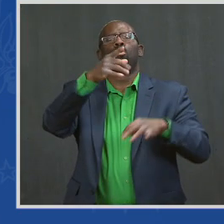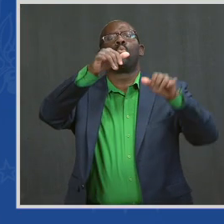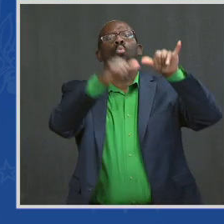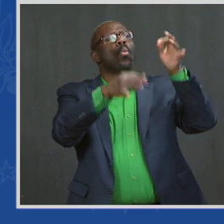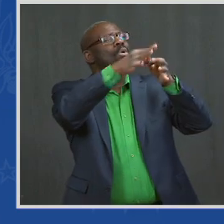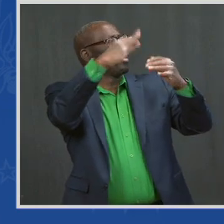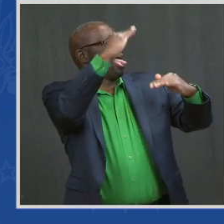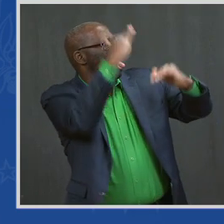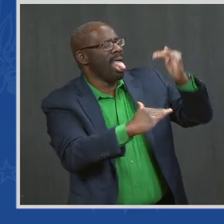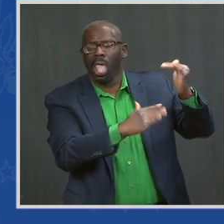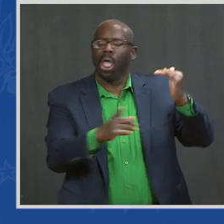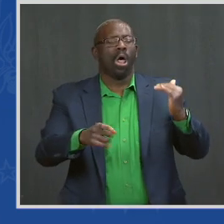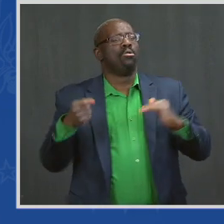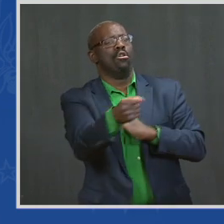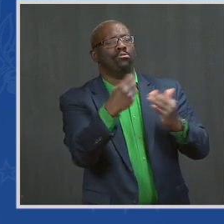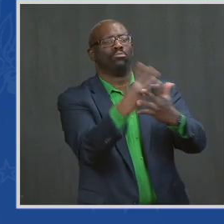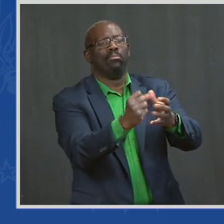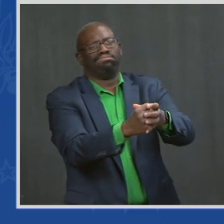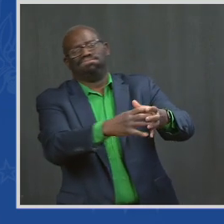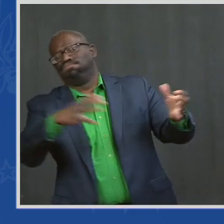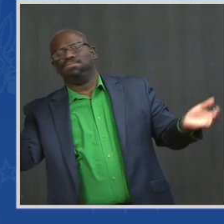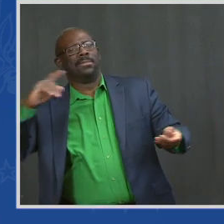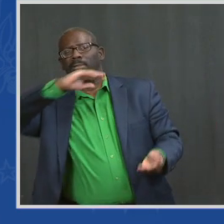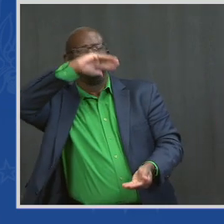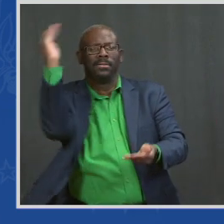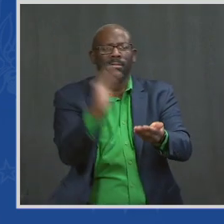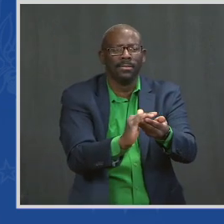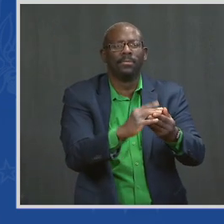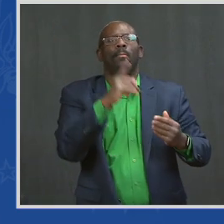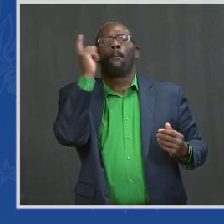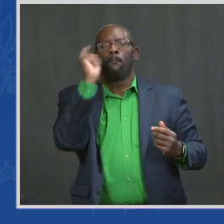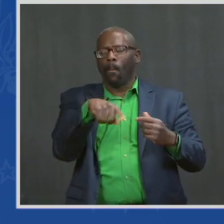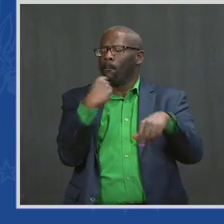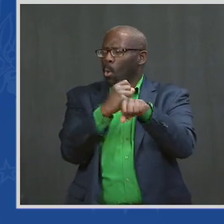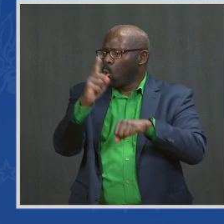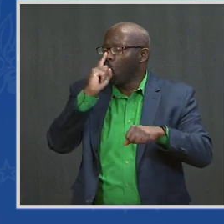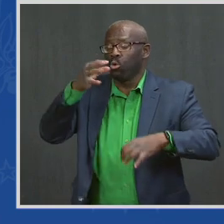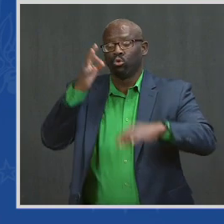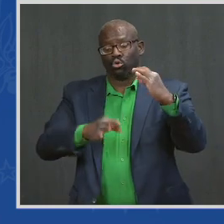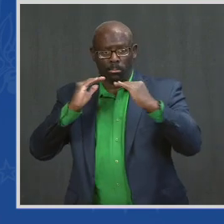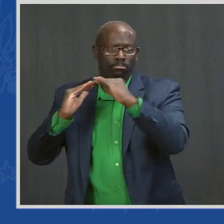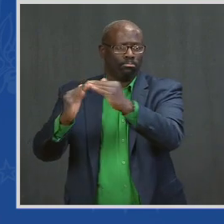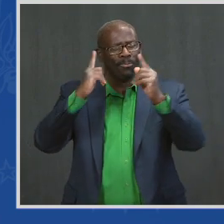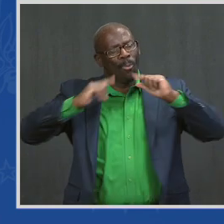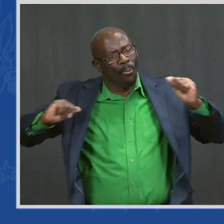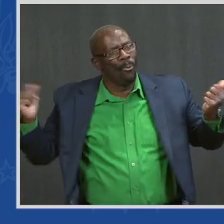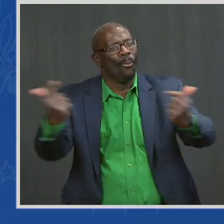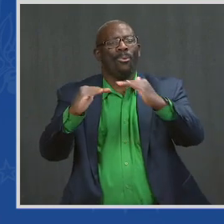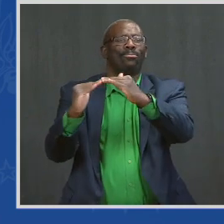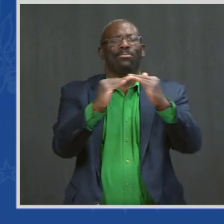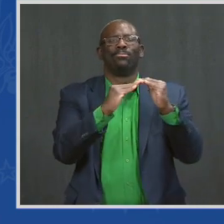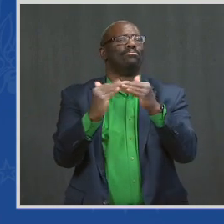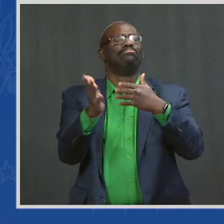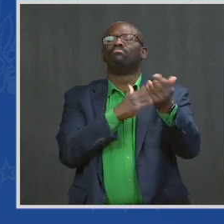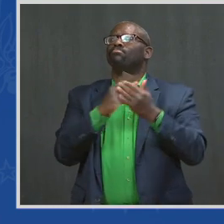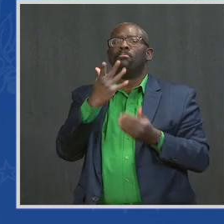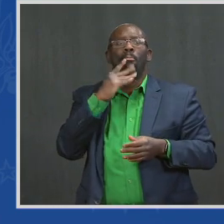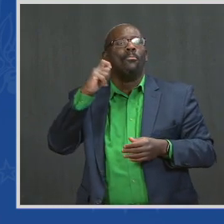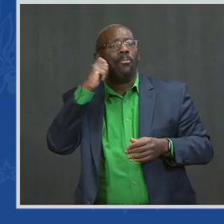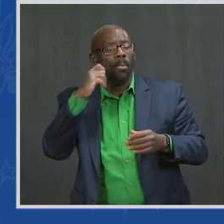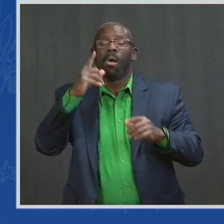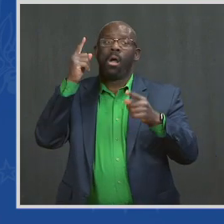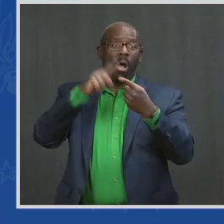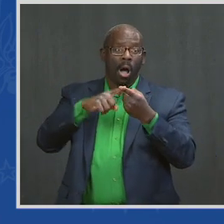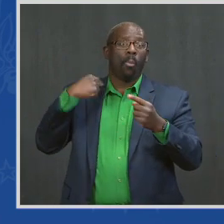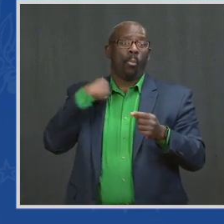for all people, all of our people. And it's not going to be fulfilled so long as the sacred right to vote